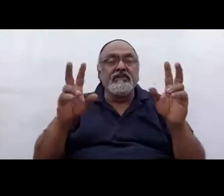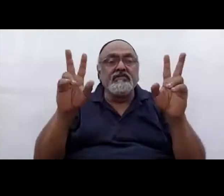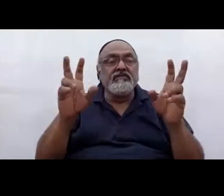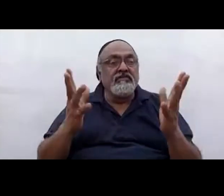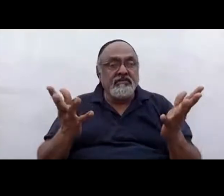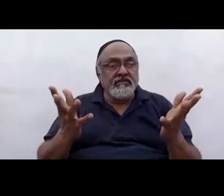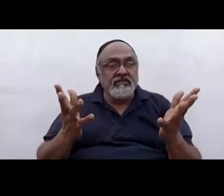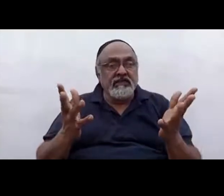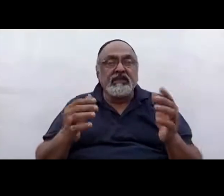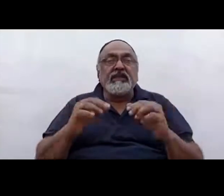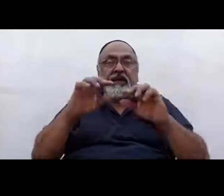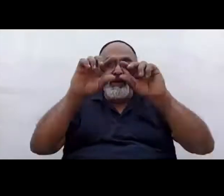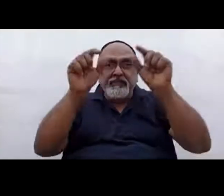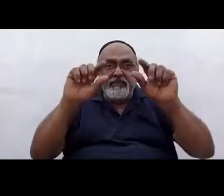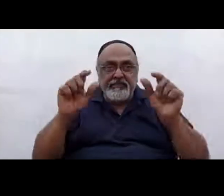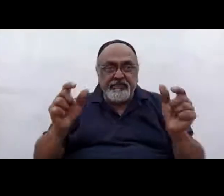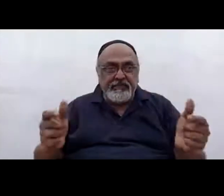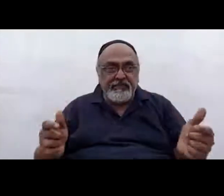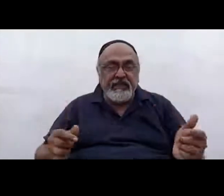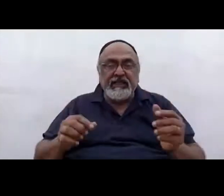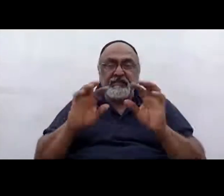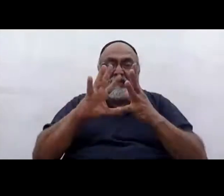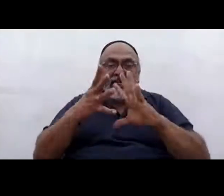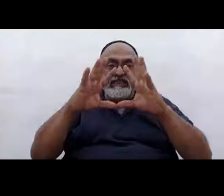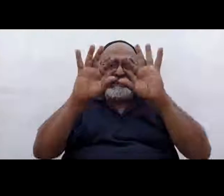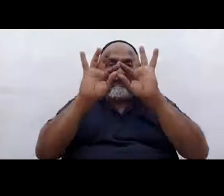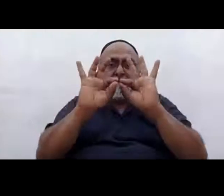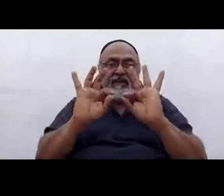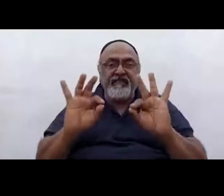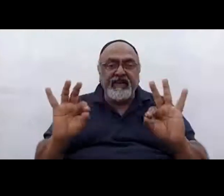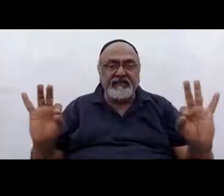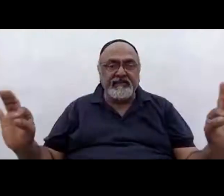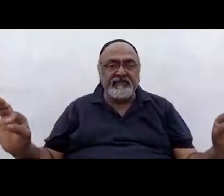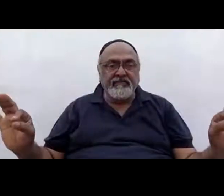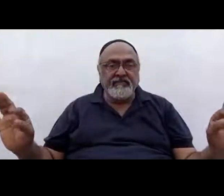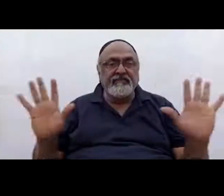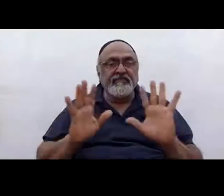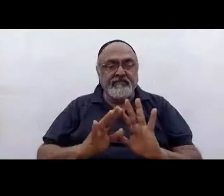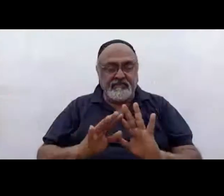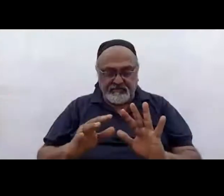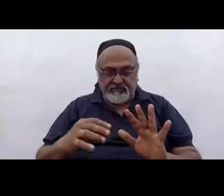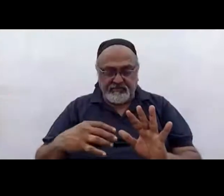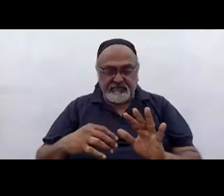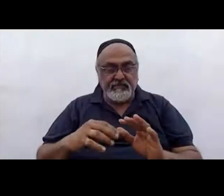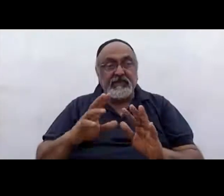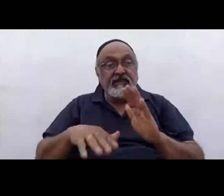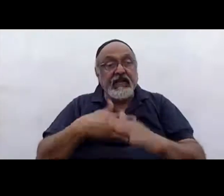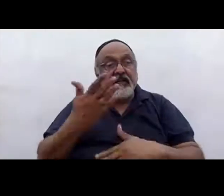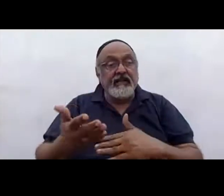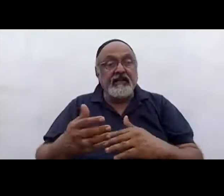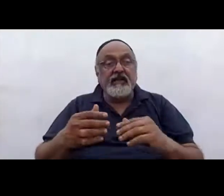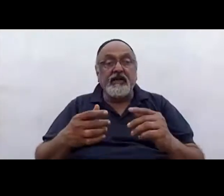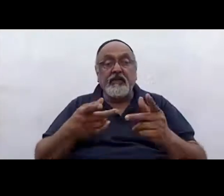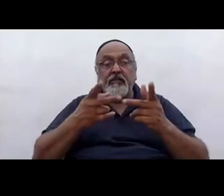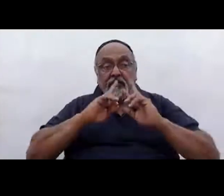to deconstruct it. Like we will make it simple. We will make the entire judgment very simple. And then we will try to